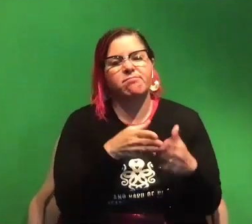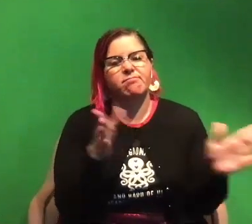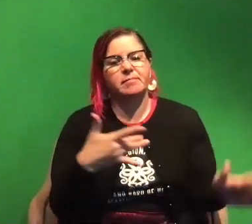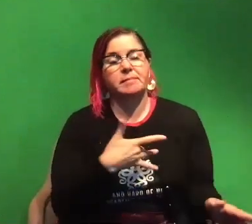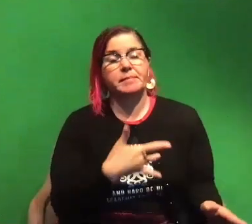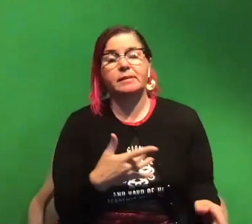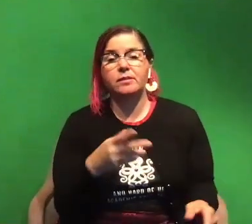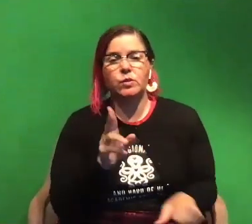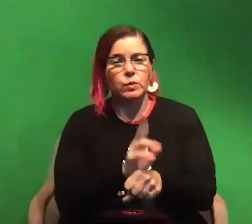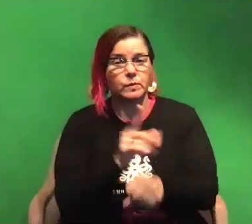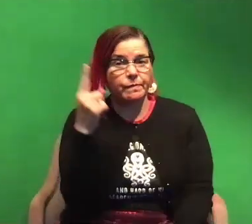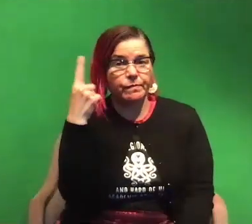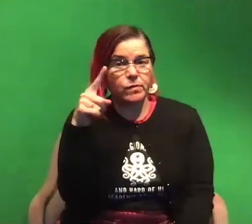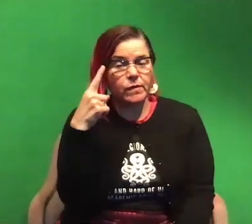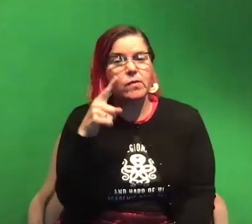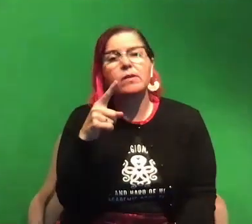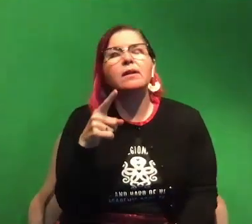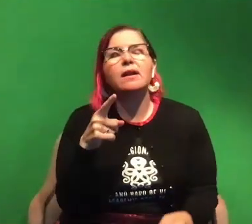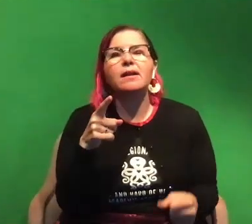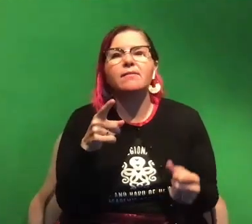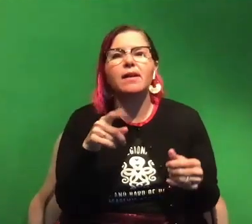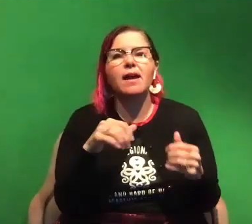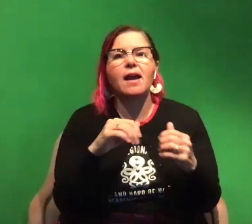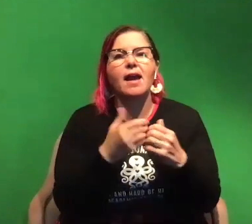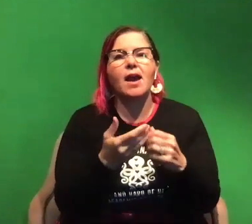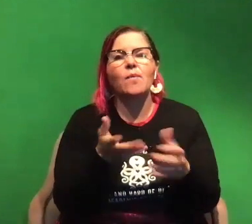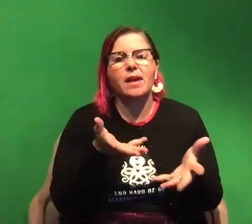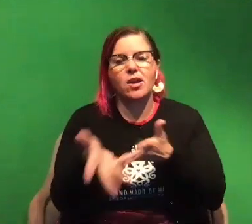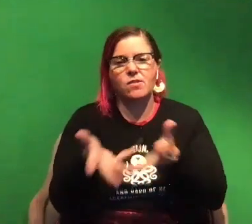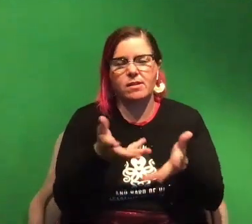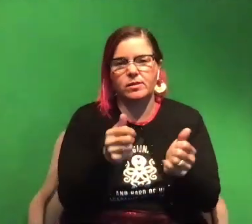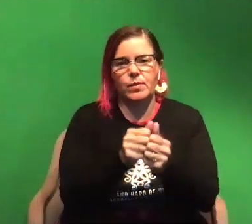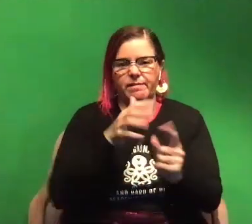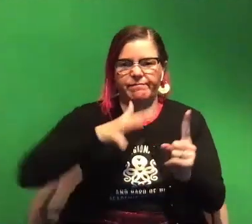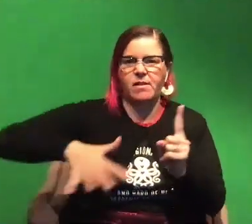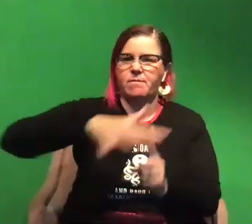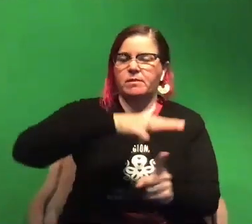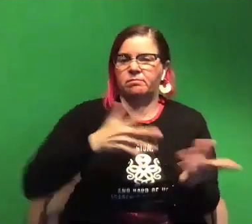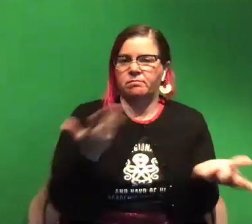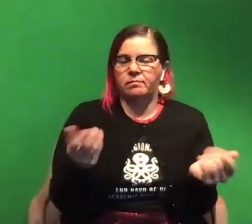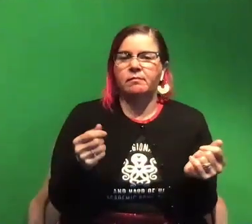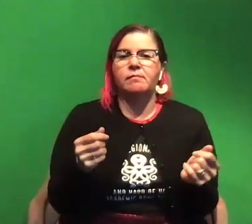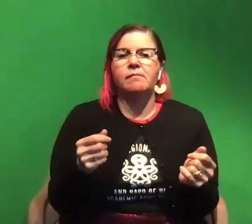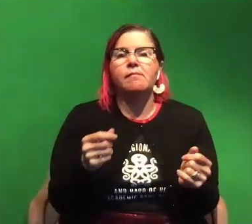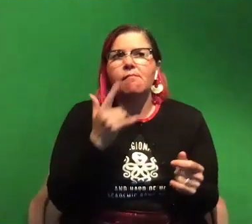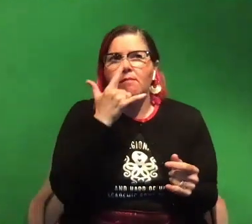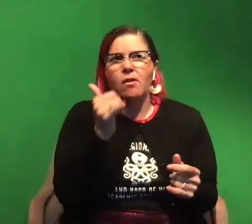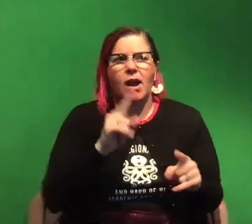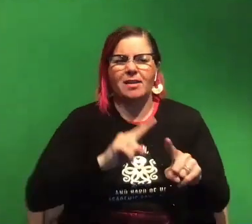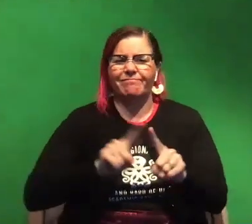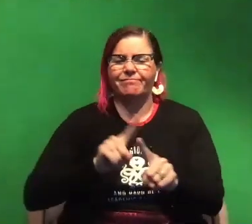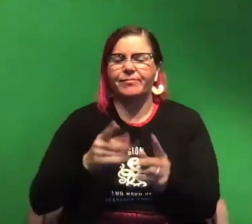use those suction cups as kind of the gateway at which they interact with their environments. And so that can look like a wide variety of